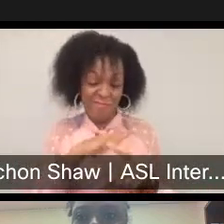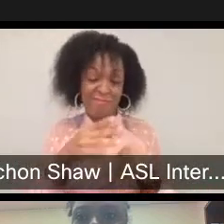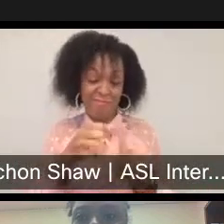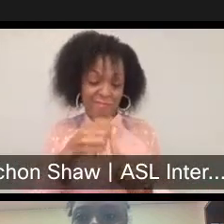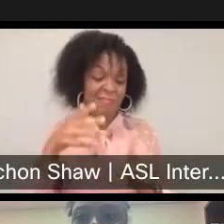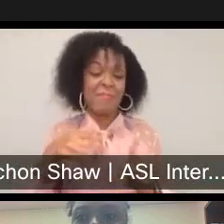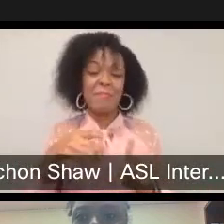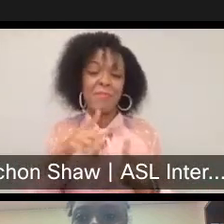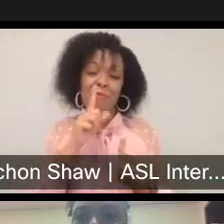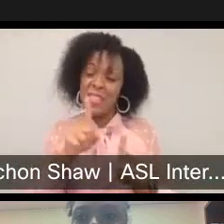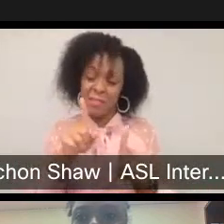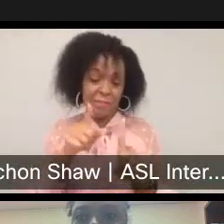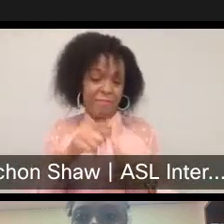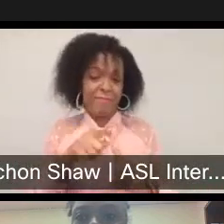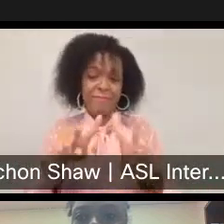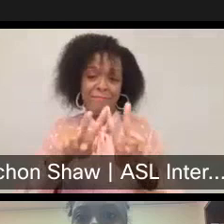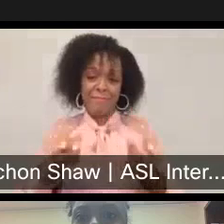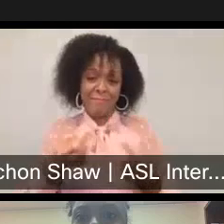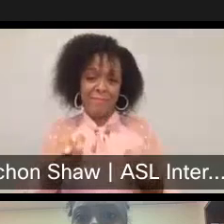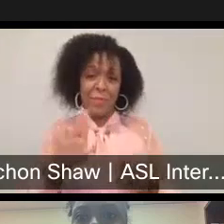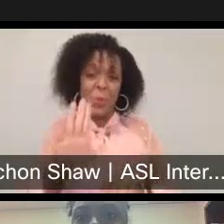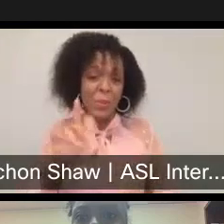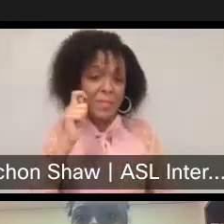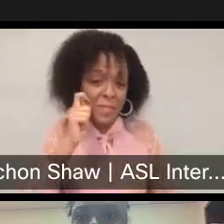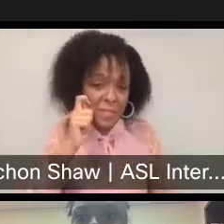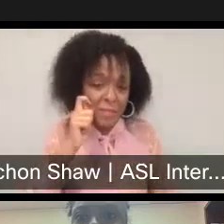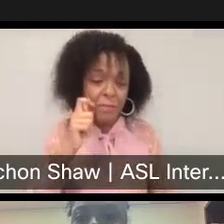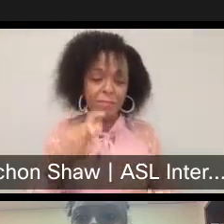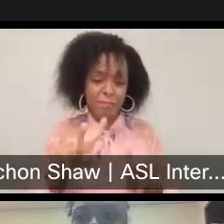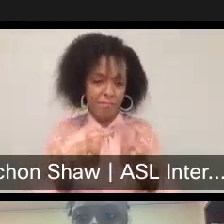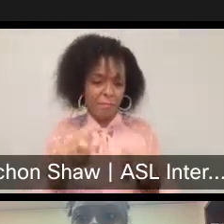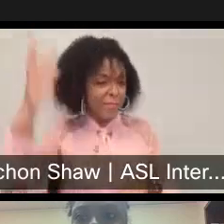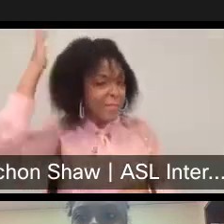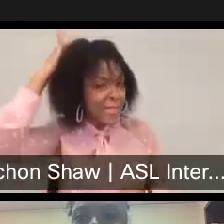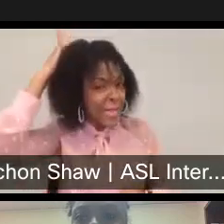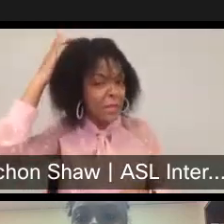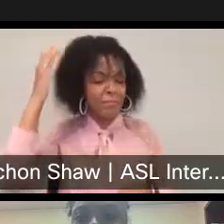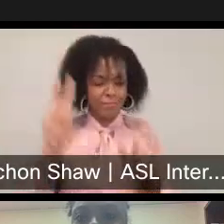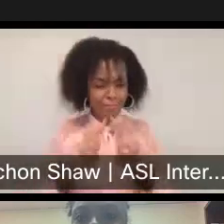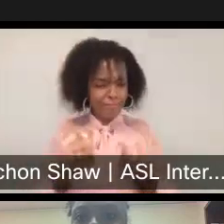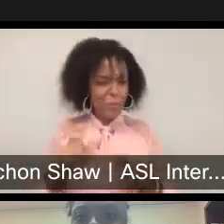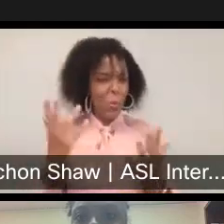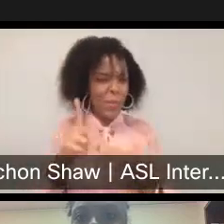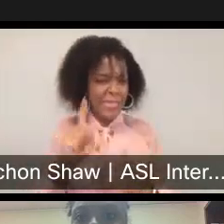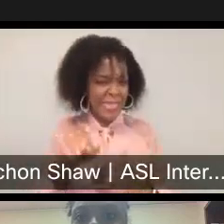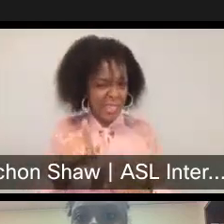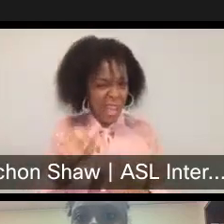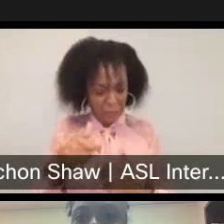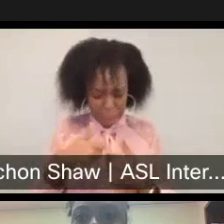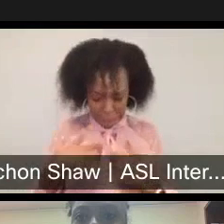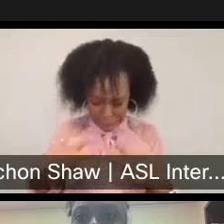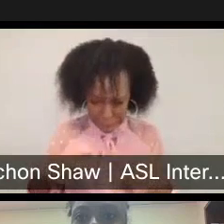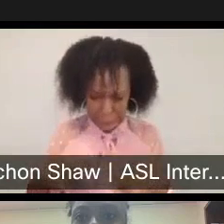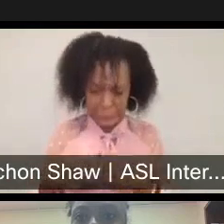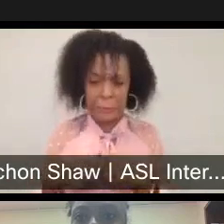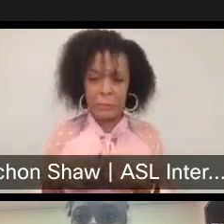and skin and what you need. You can just about tell most of the time the rest of your skin is going to be a reflection of